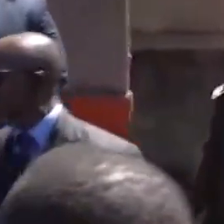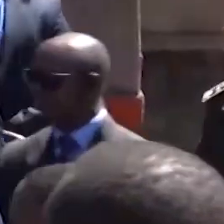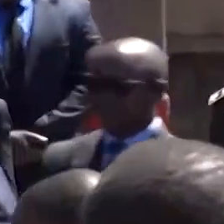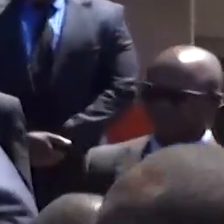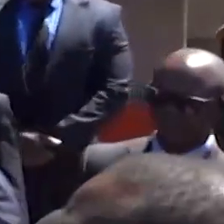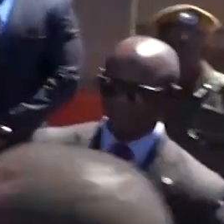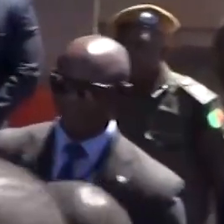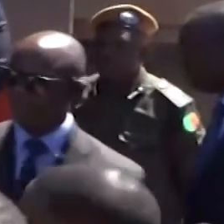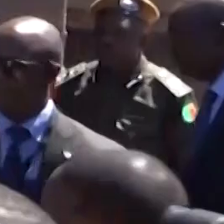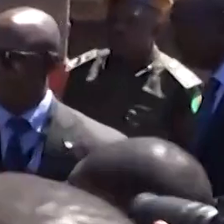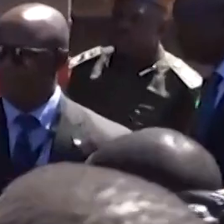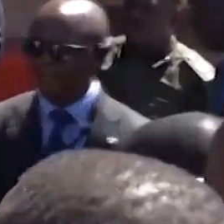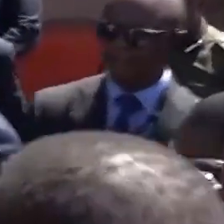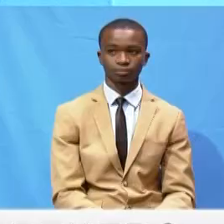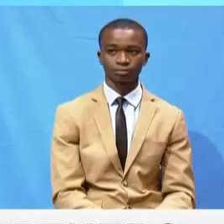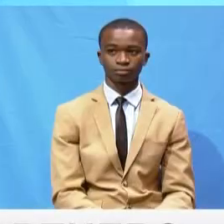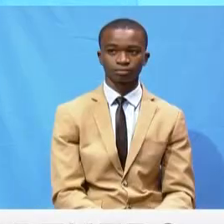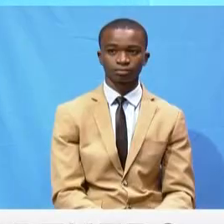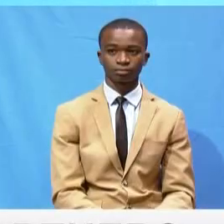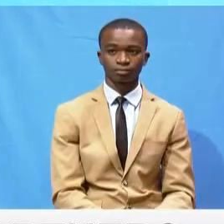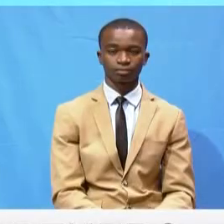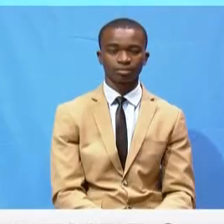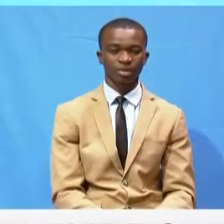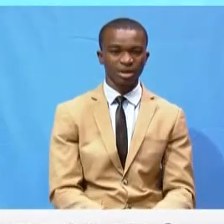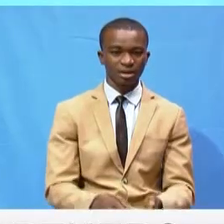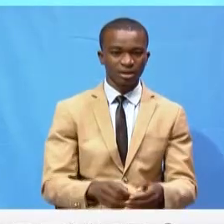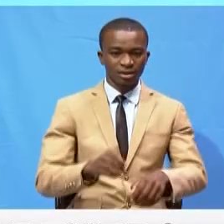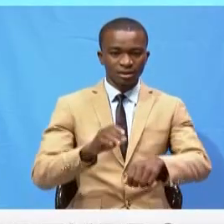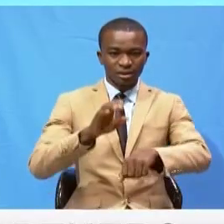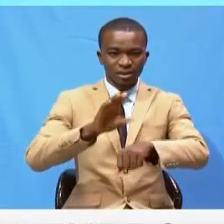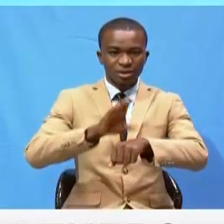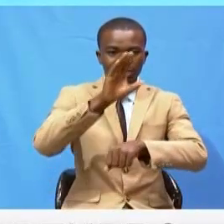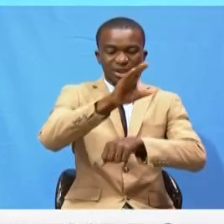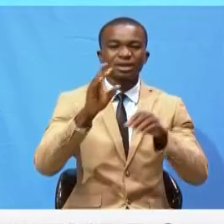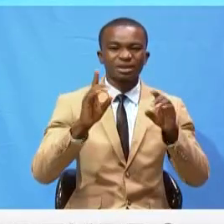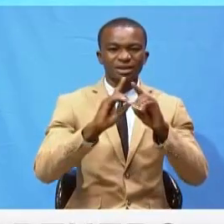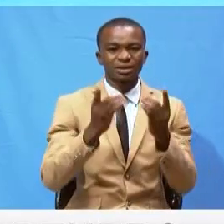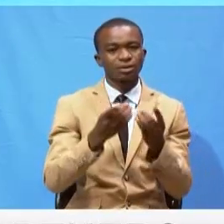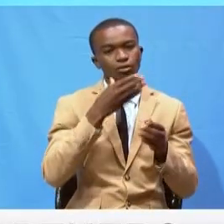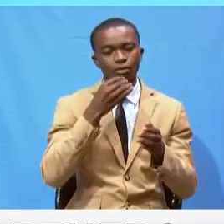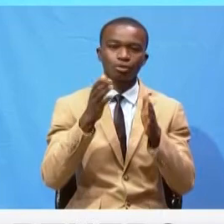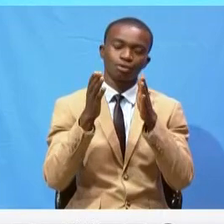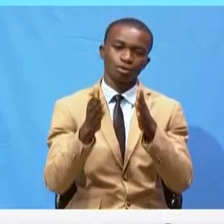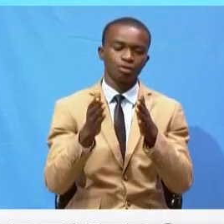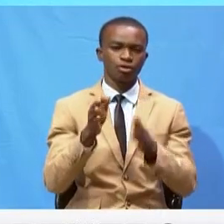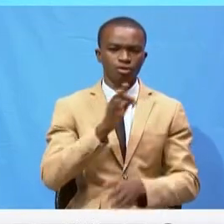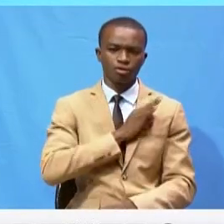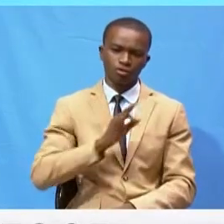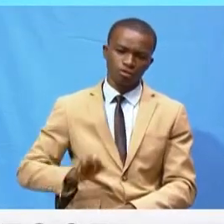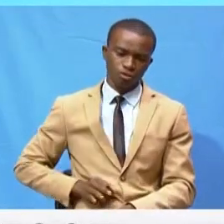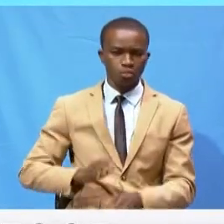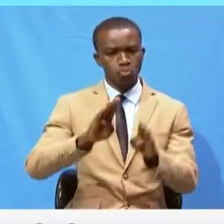Amos Zulu in Mongo. Chipata District Commissioner Eli Dabanda has flagged off the distribution